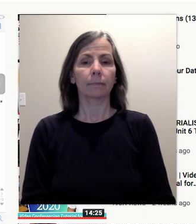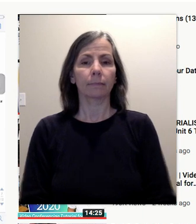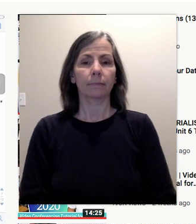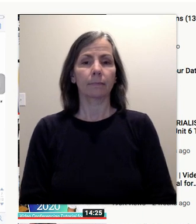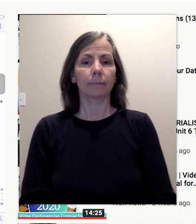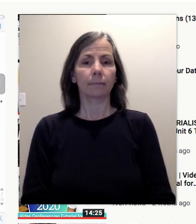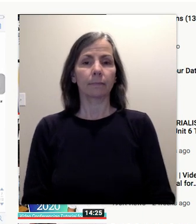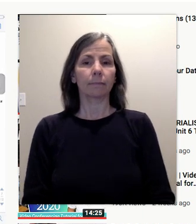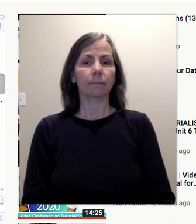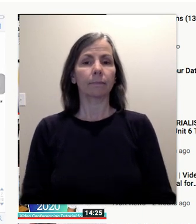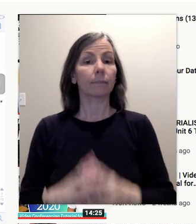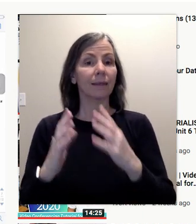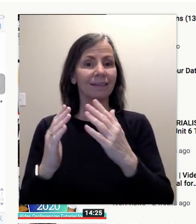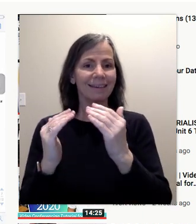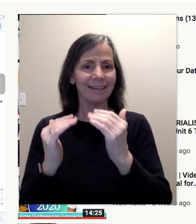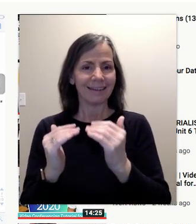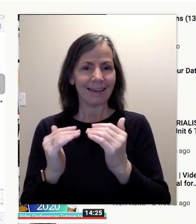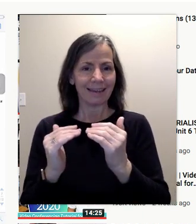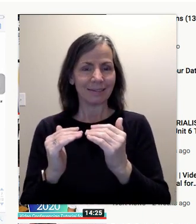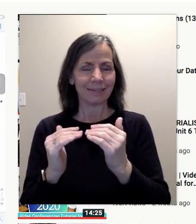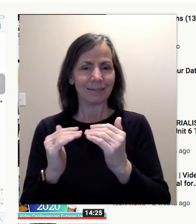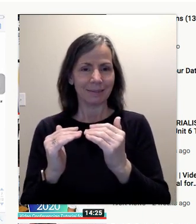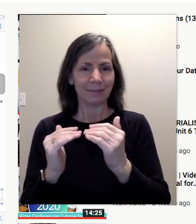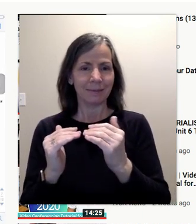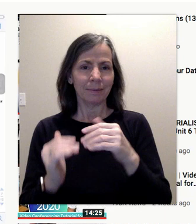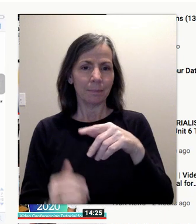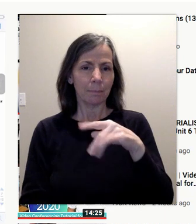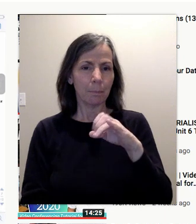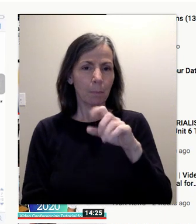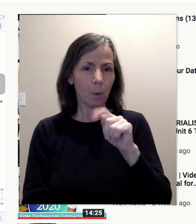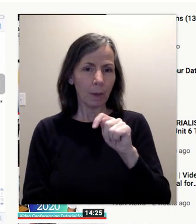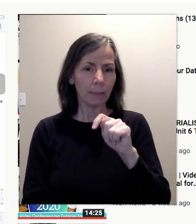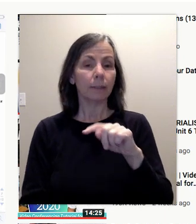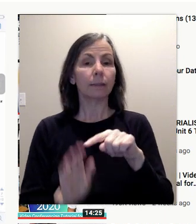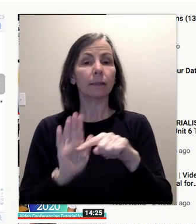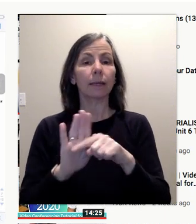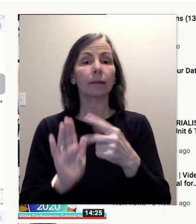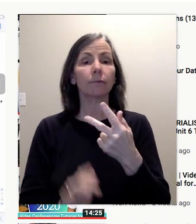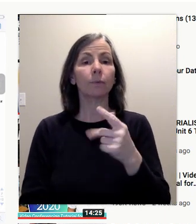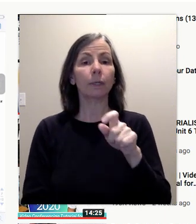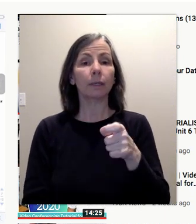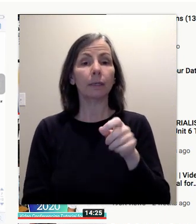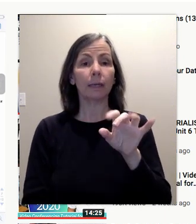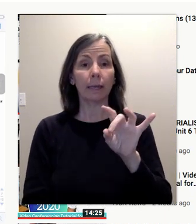Our next point is -3, 8.